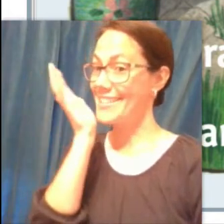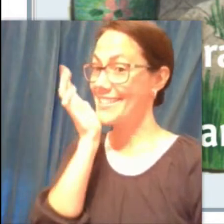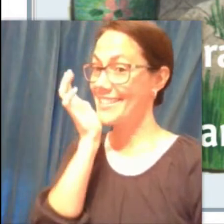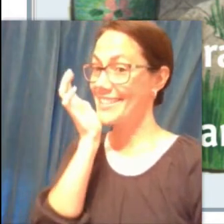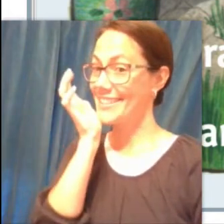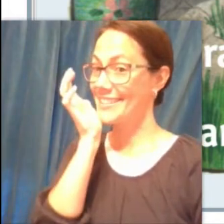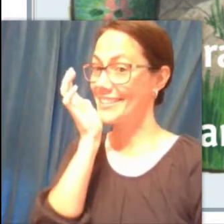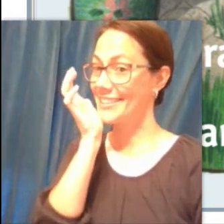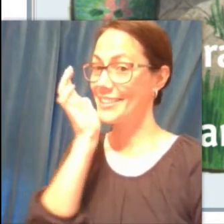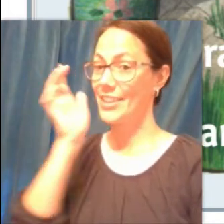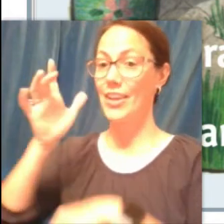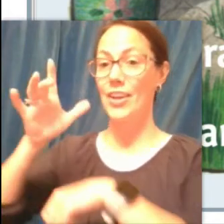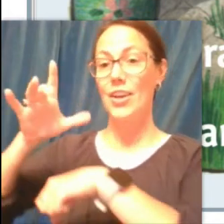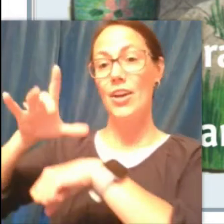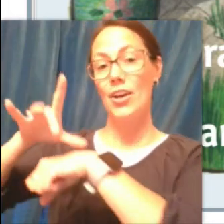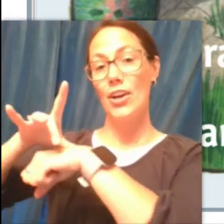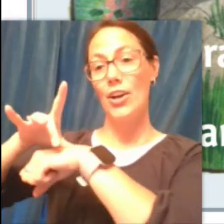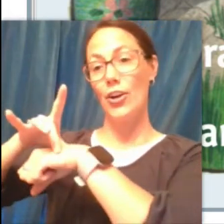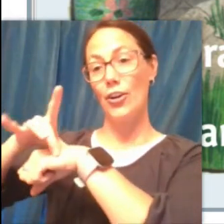Grass,